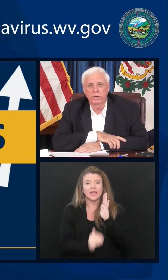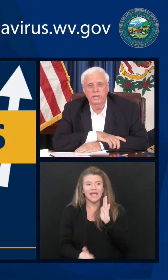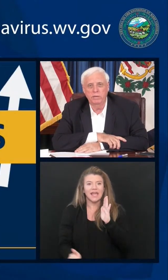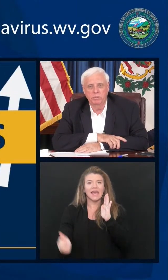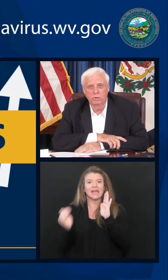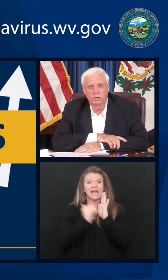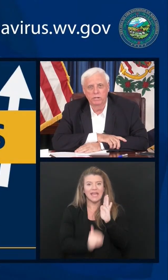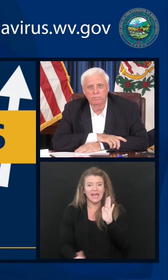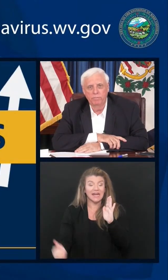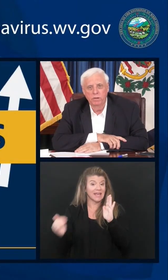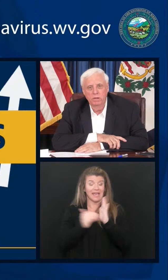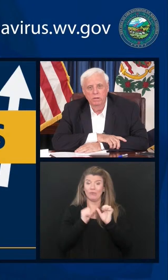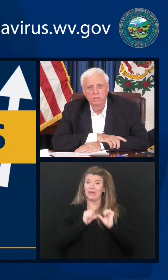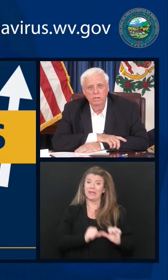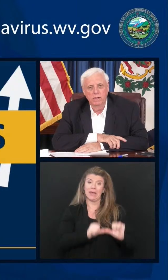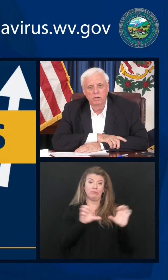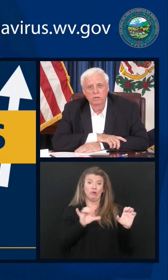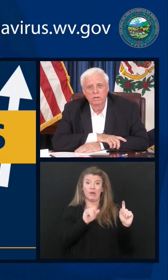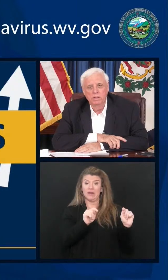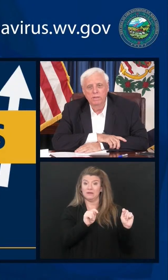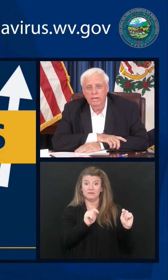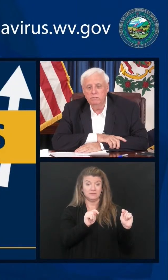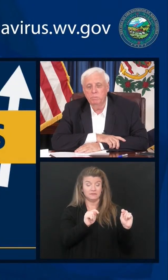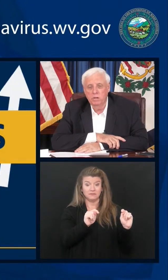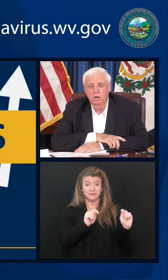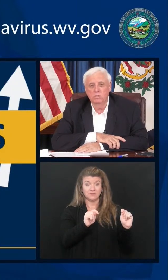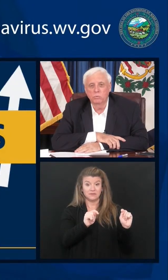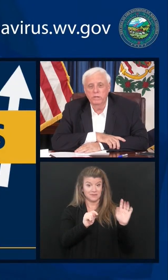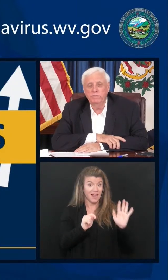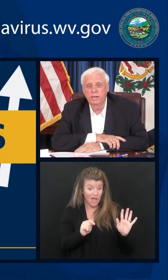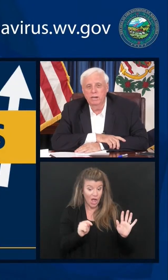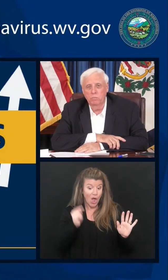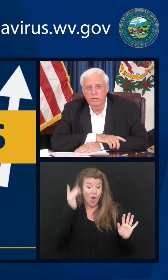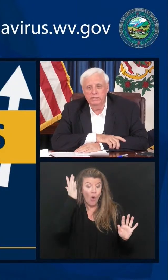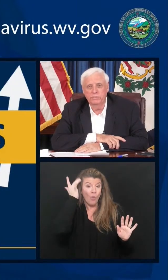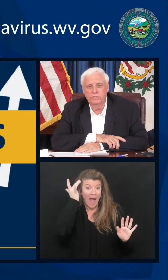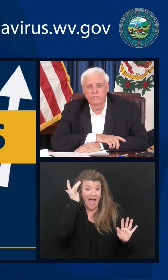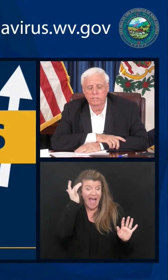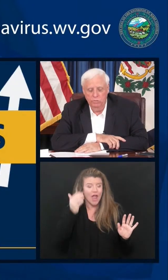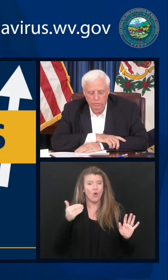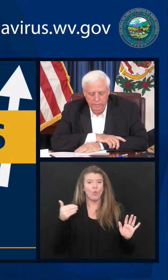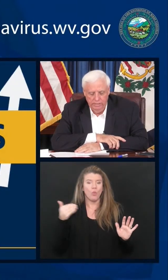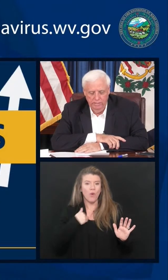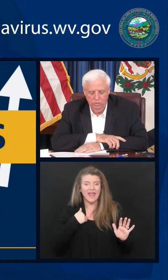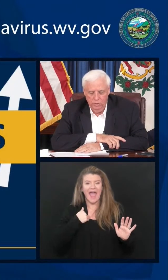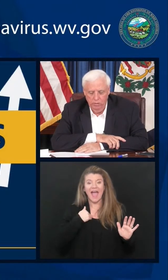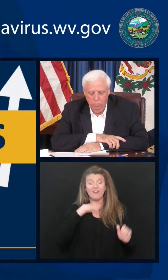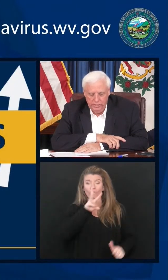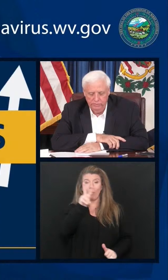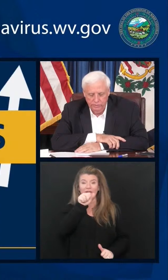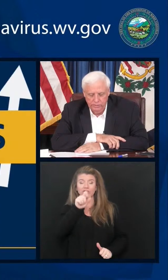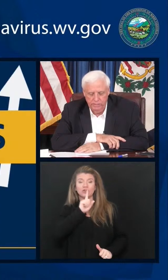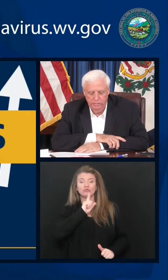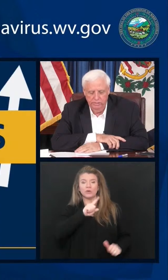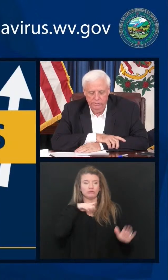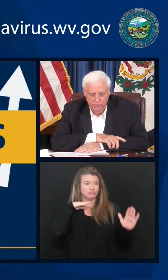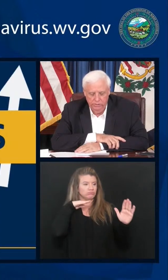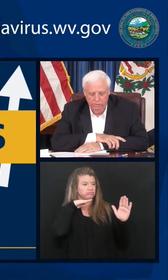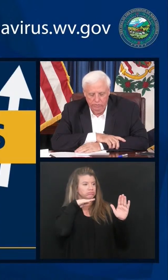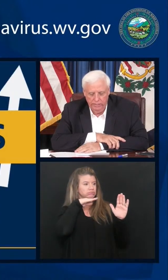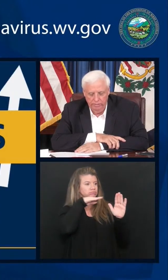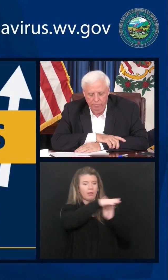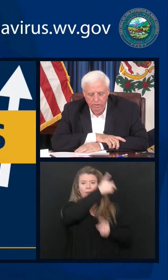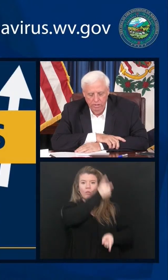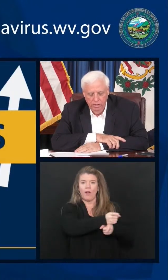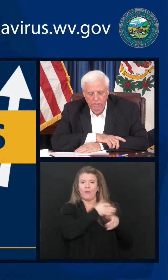over, we keep doing it. You know, that's because we've got West Virginia trending the way West Virginia